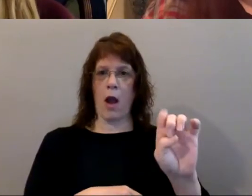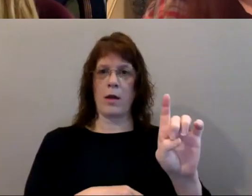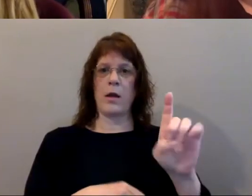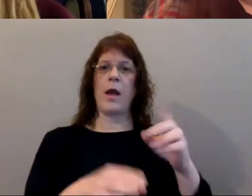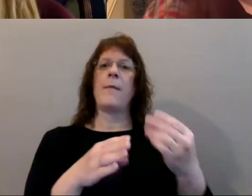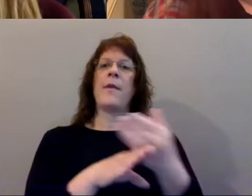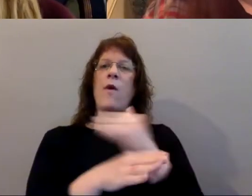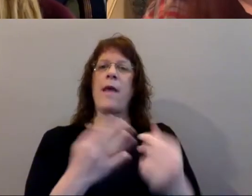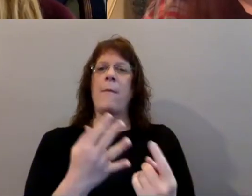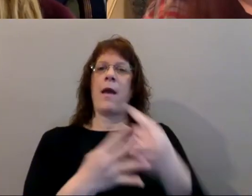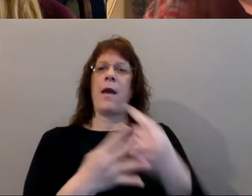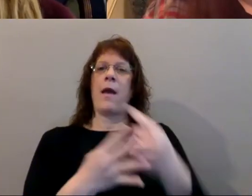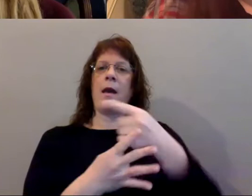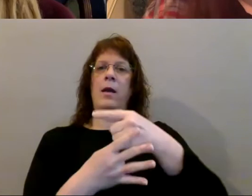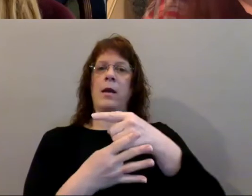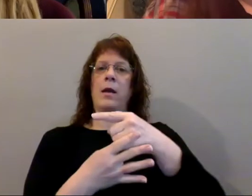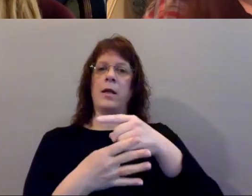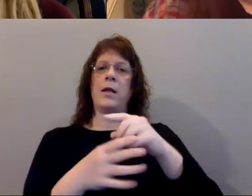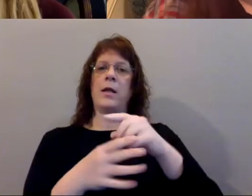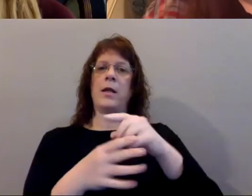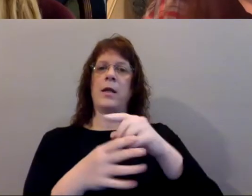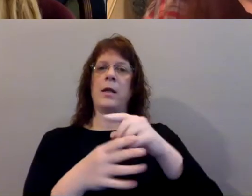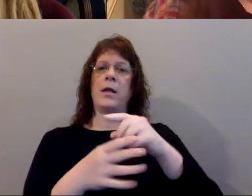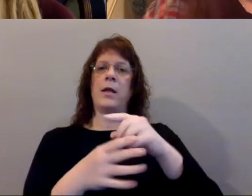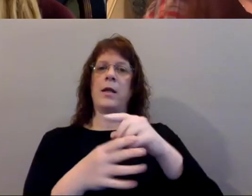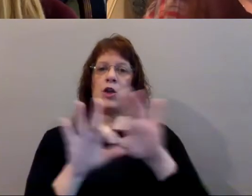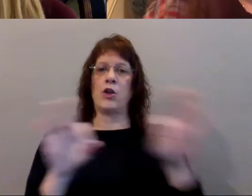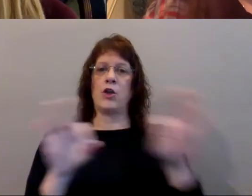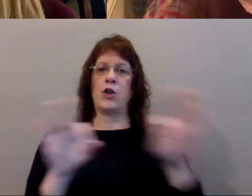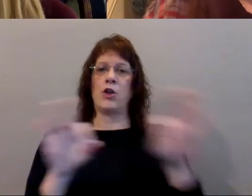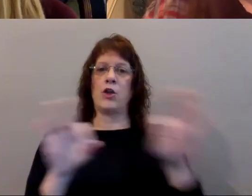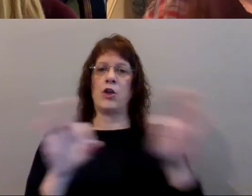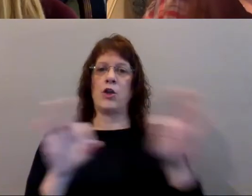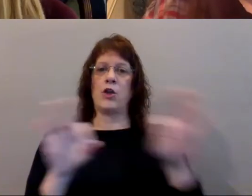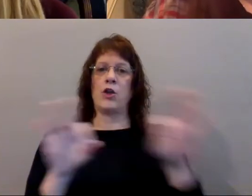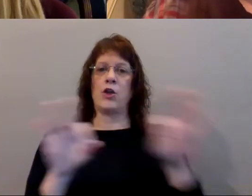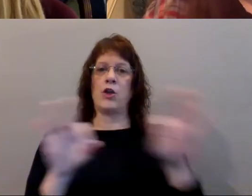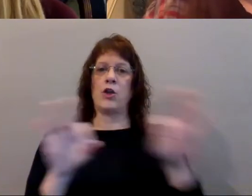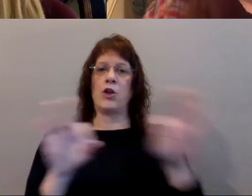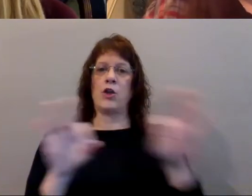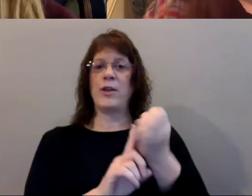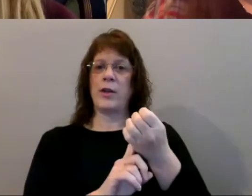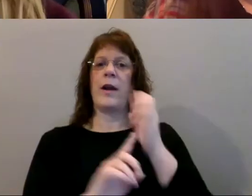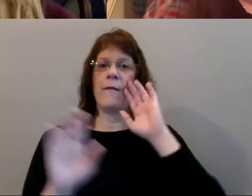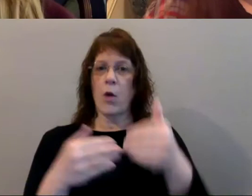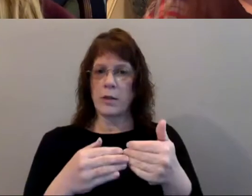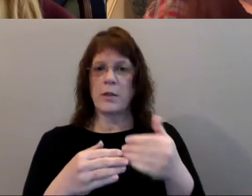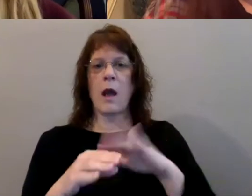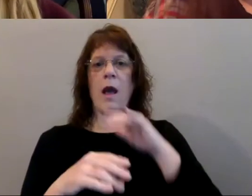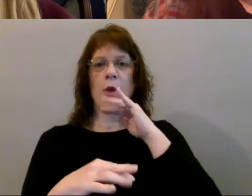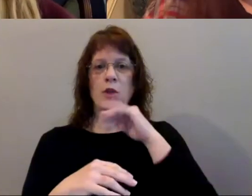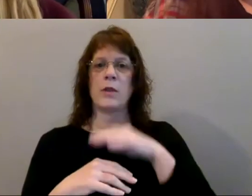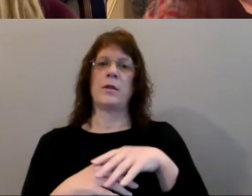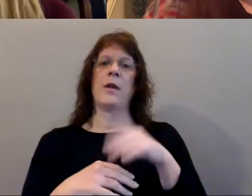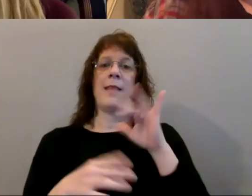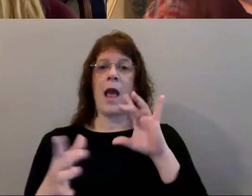in environmental health at Northeastern University, and then a master's in environmental engineering at Yale, focusing on air pollution. And all of that